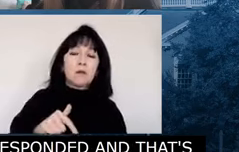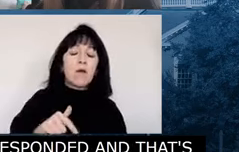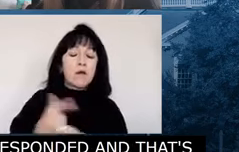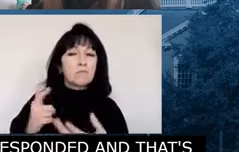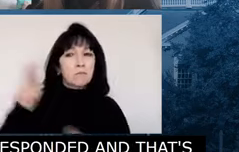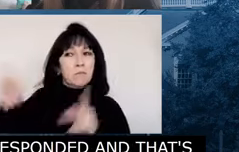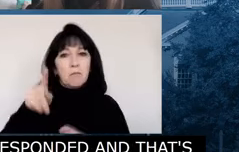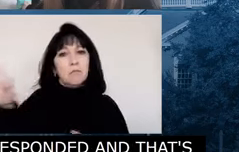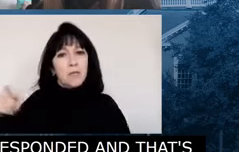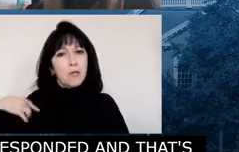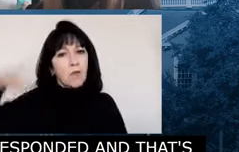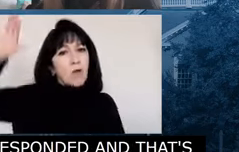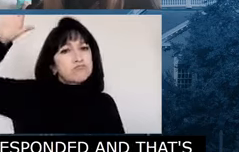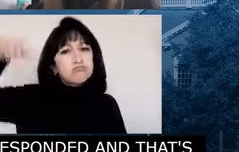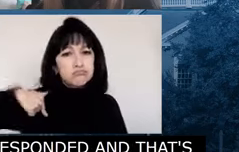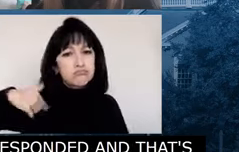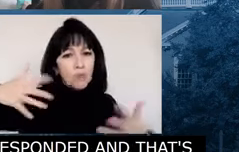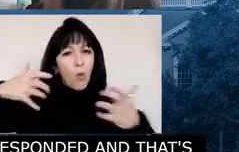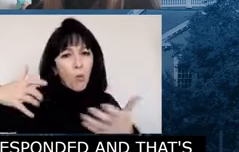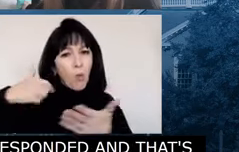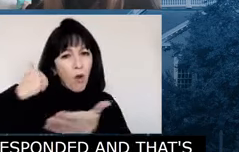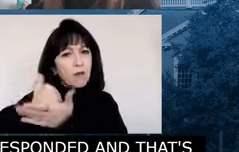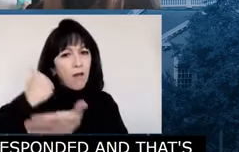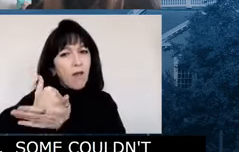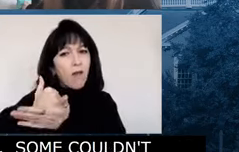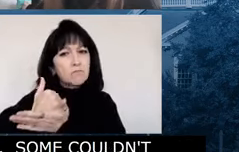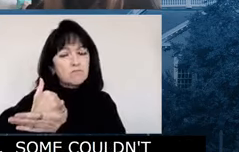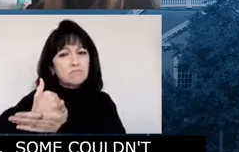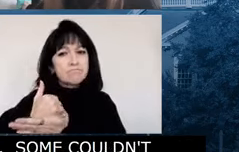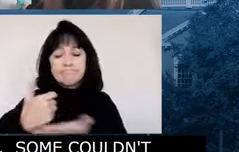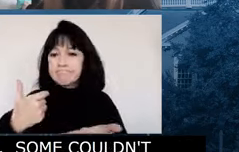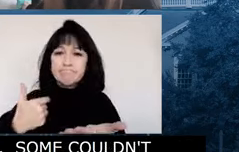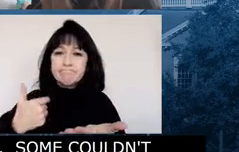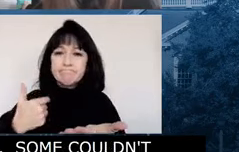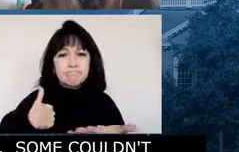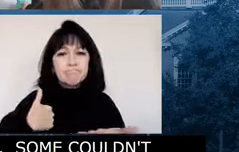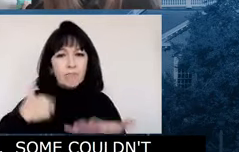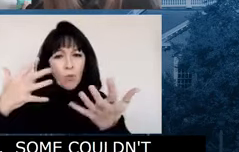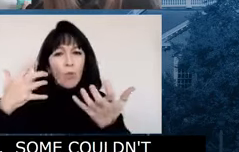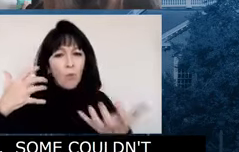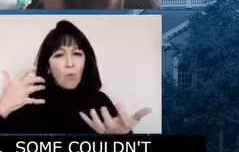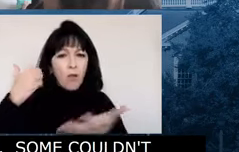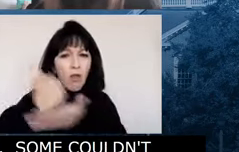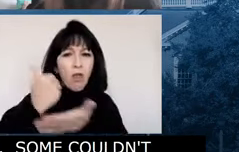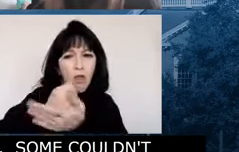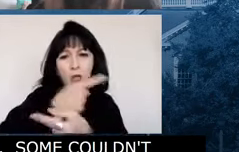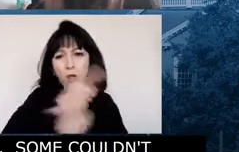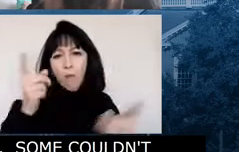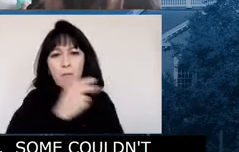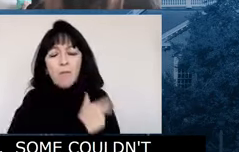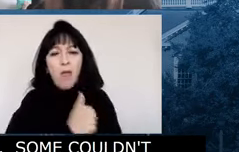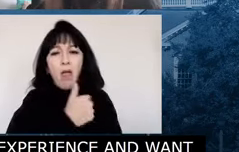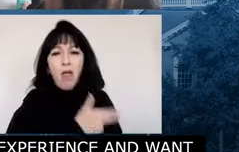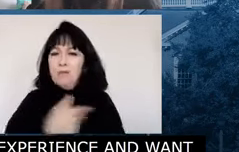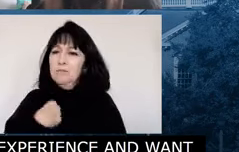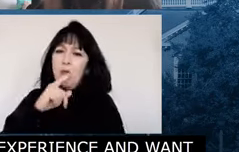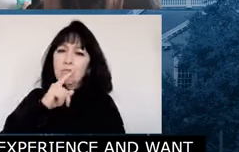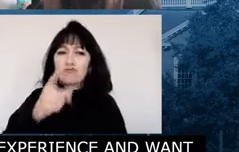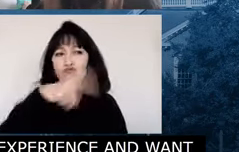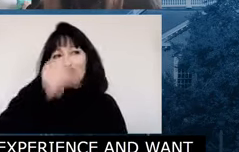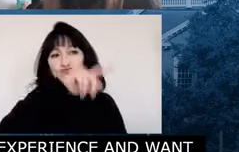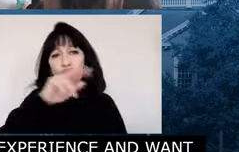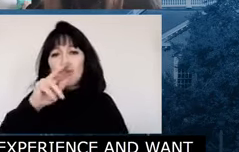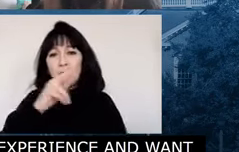help. It had to be heartwarming for the hospitals to see that kind of response. Dr. Rattay, AJ, any thoughts?